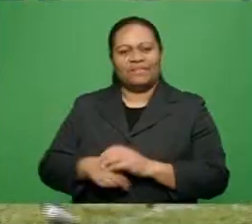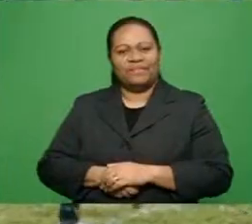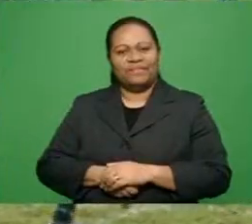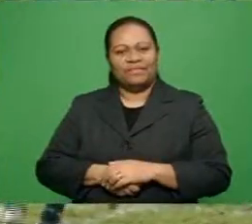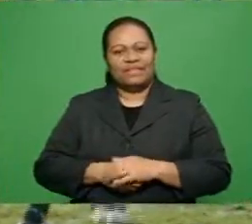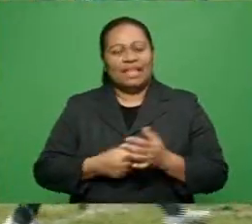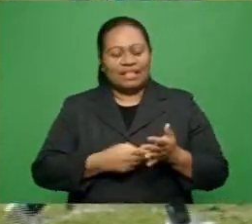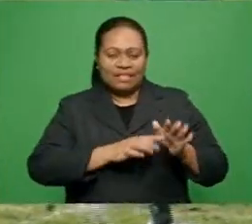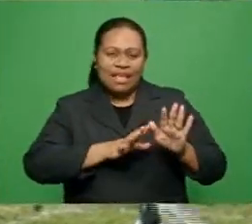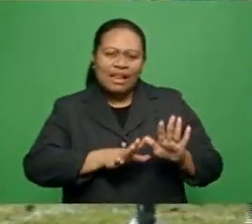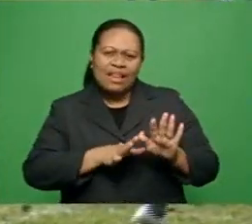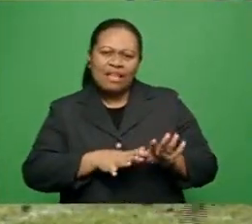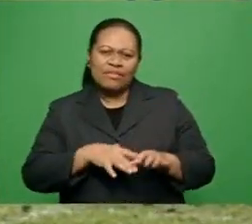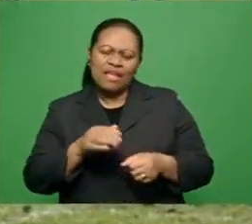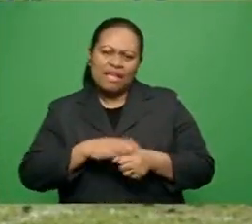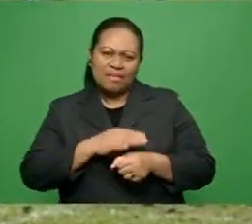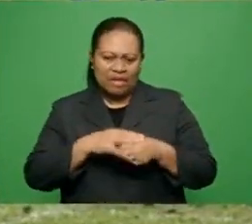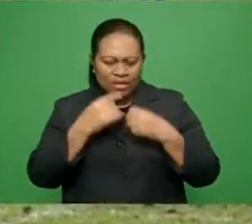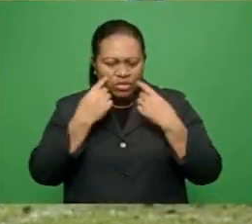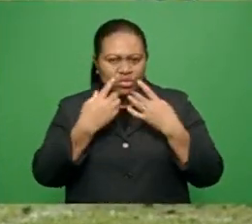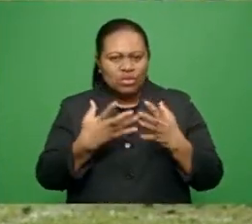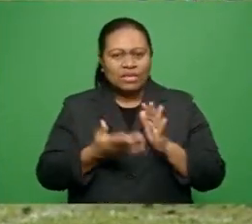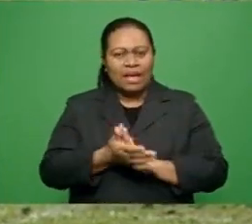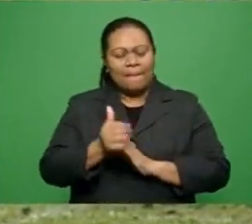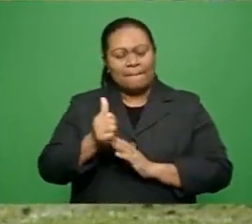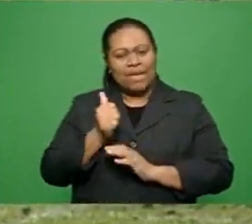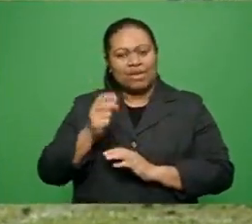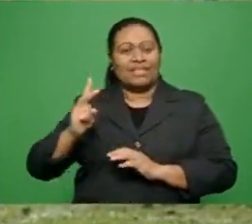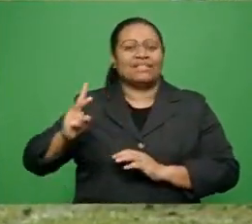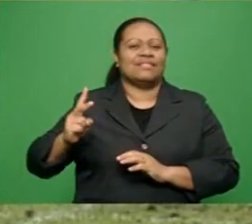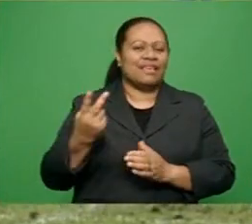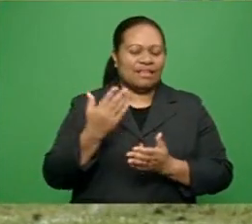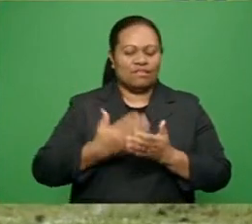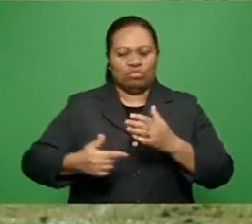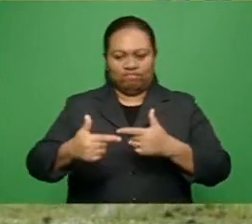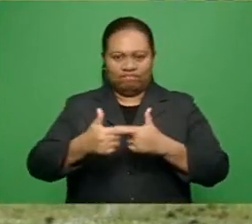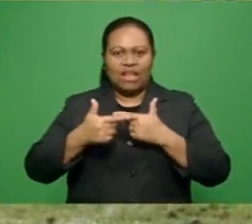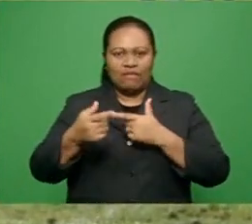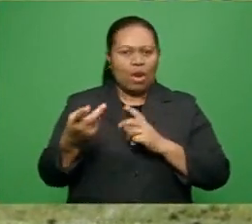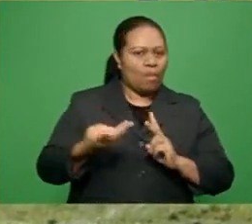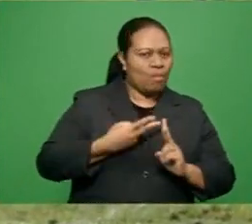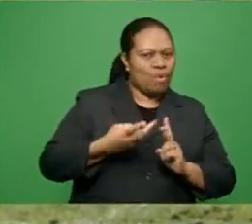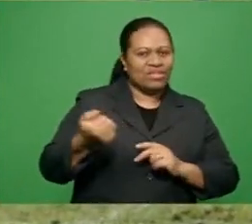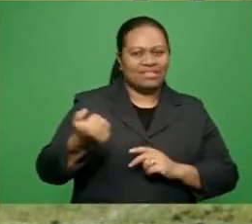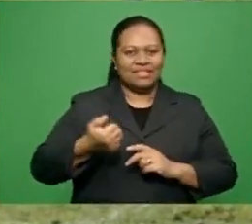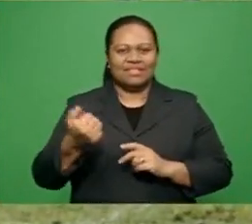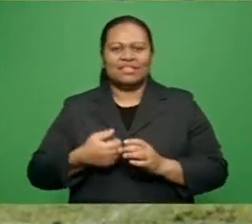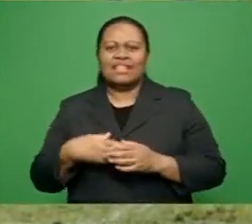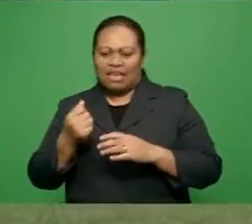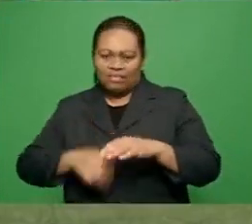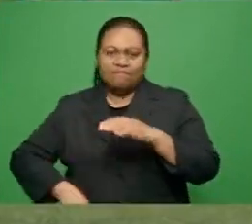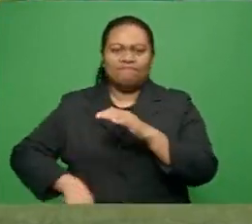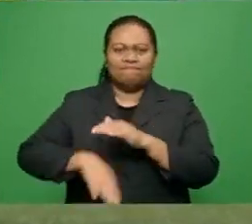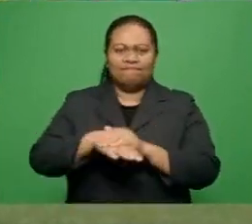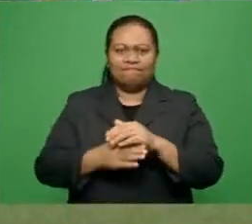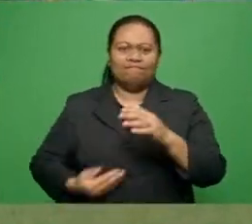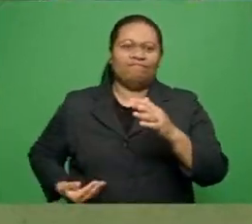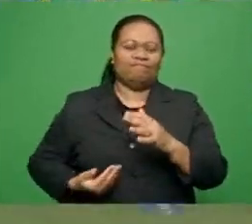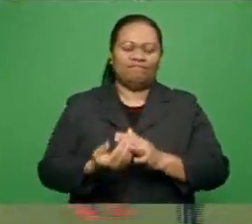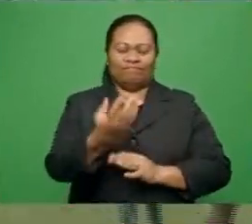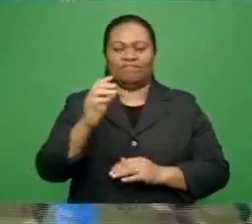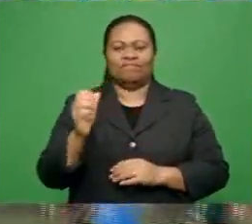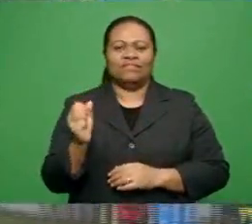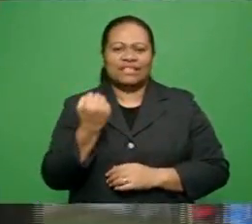Hosts Tailevu made a remarkable comeback in the second half to level the scores after a successful conversion by Simeone